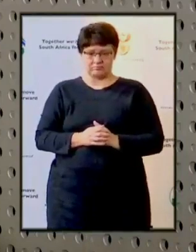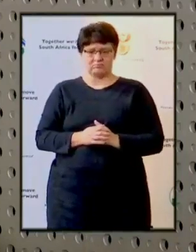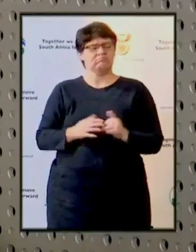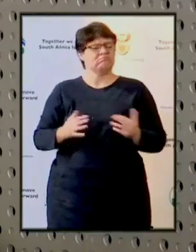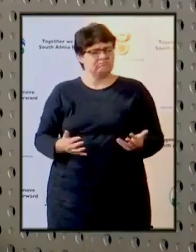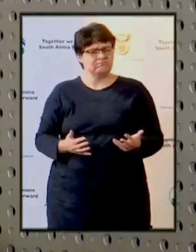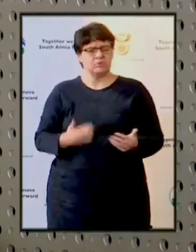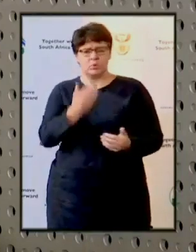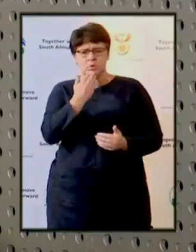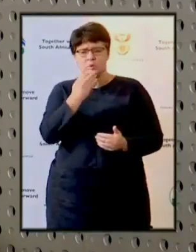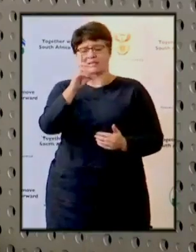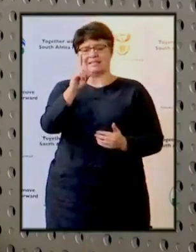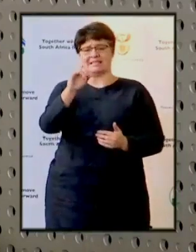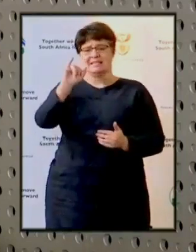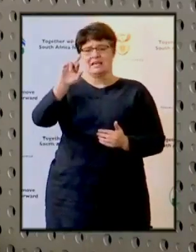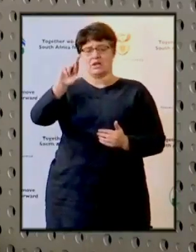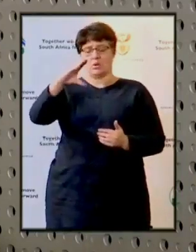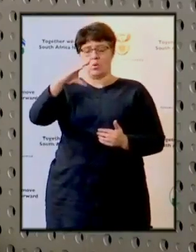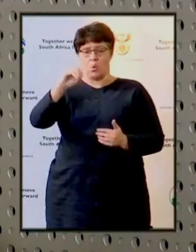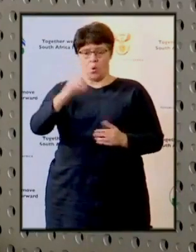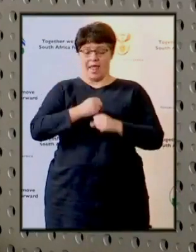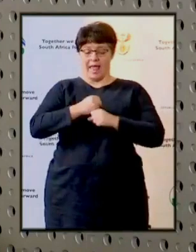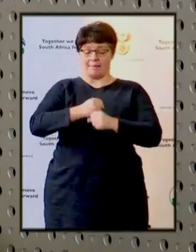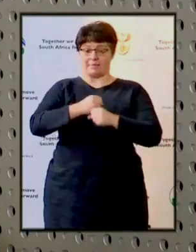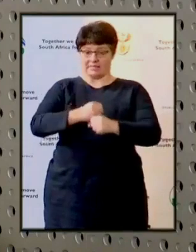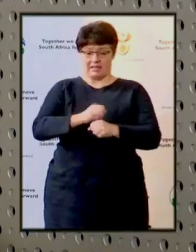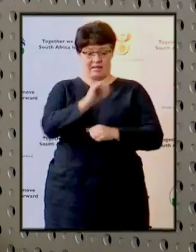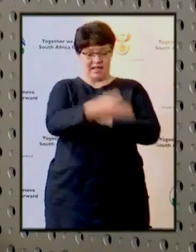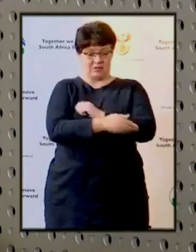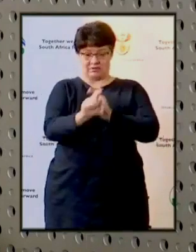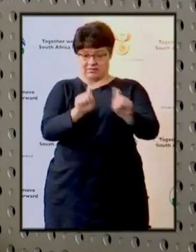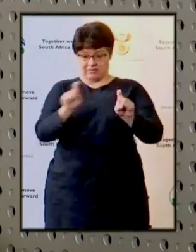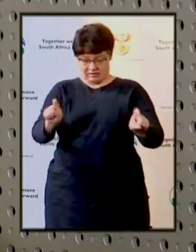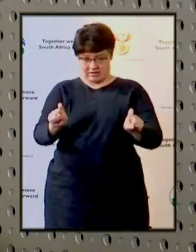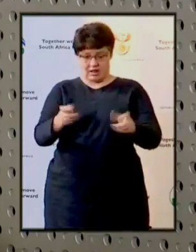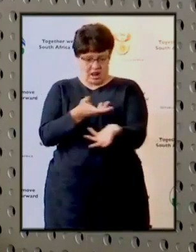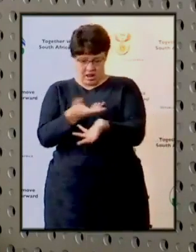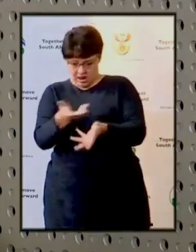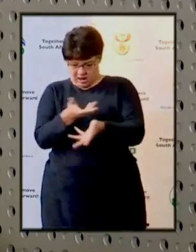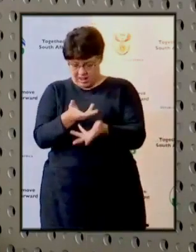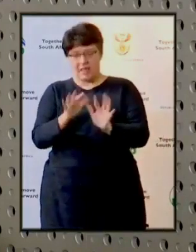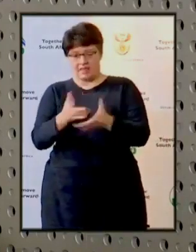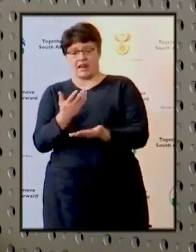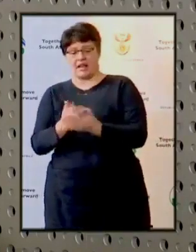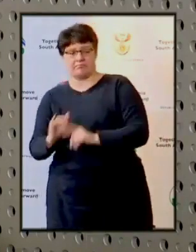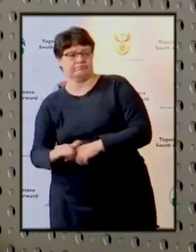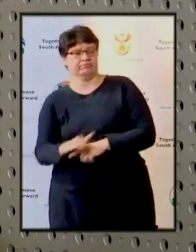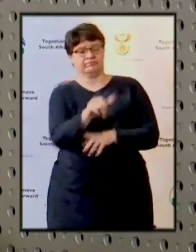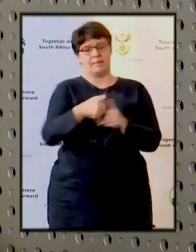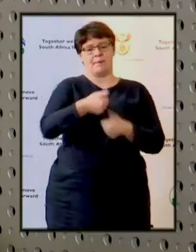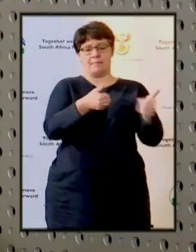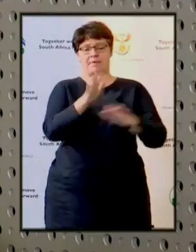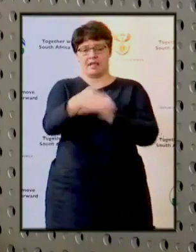by DECO and embassies to repatriate them so they can leave the country.